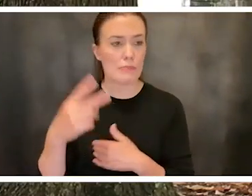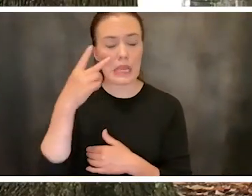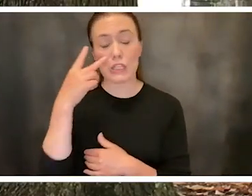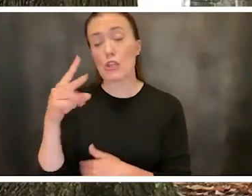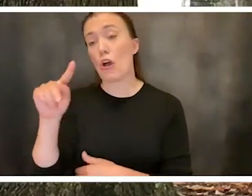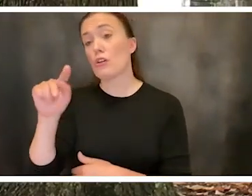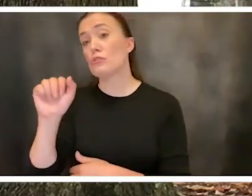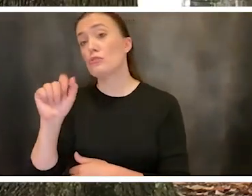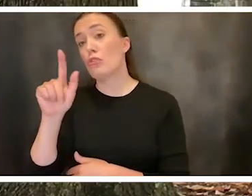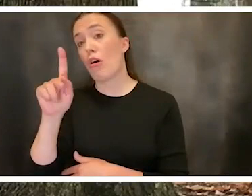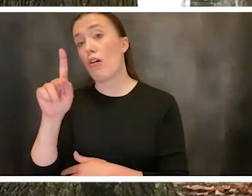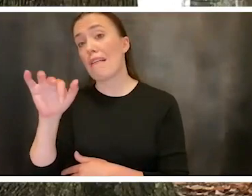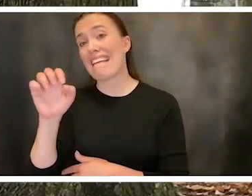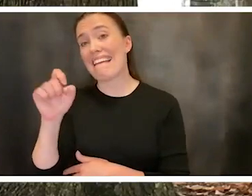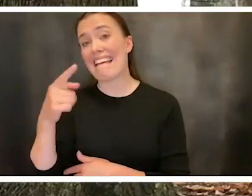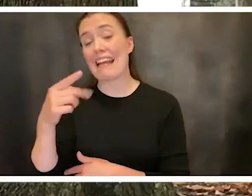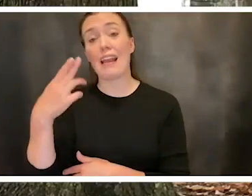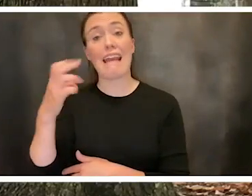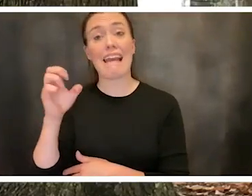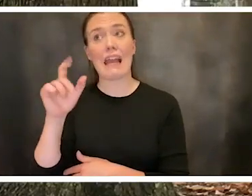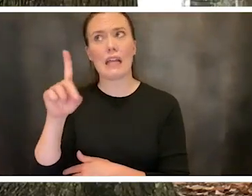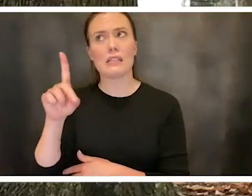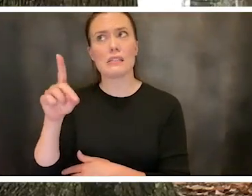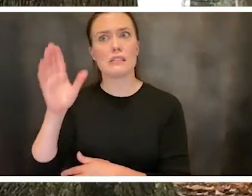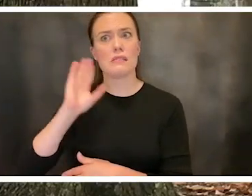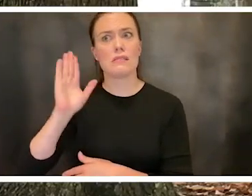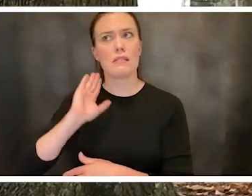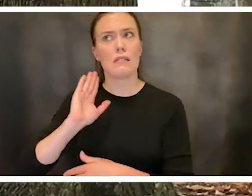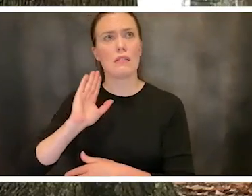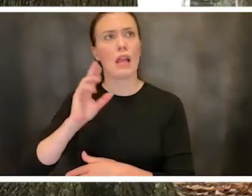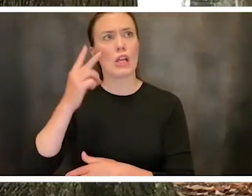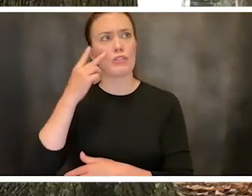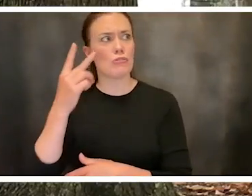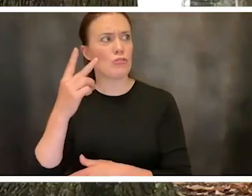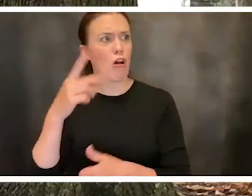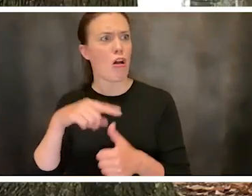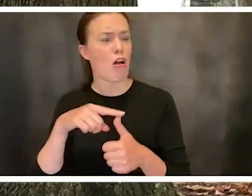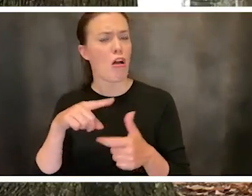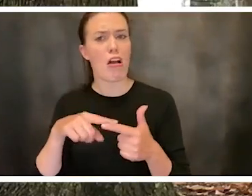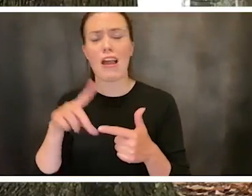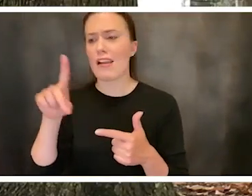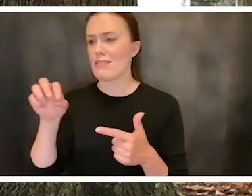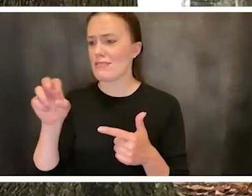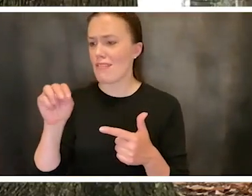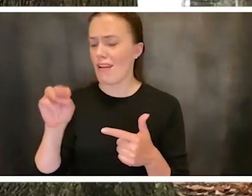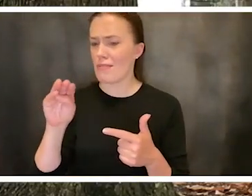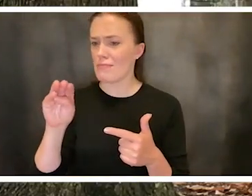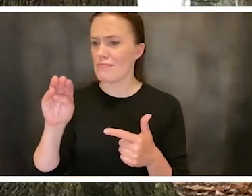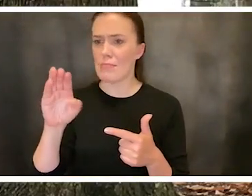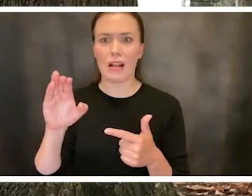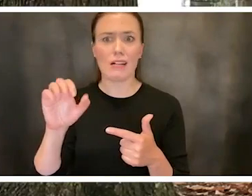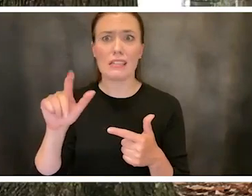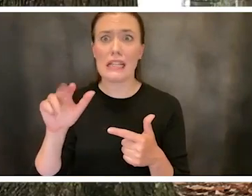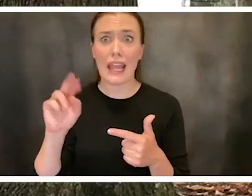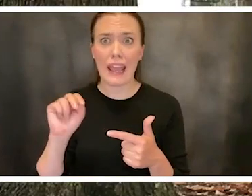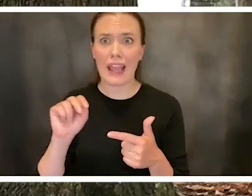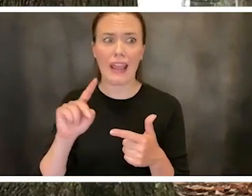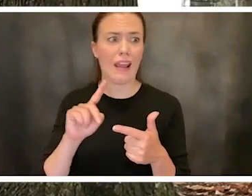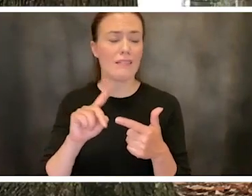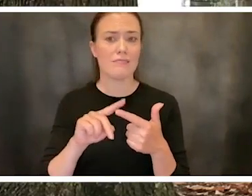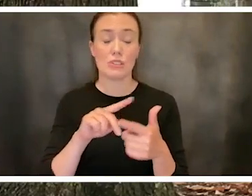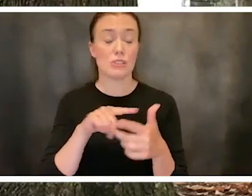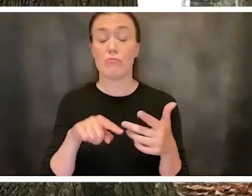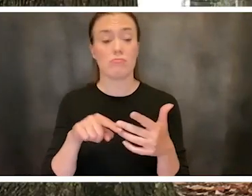in 77, you know, going way back then. Don McLean, I think, in 72. So they put on good shows forever. We have, of course, McCarter